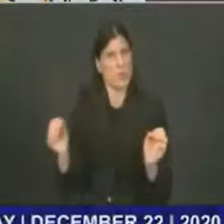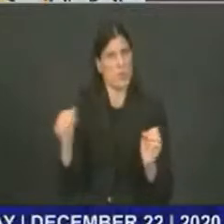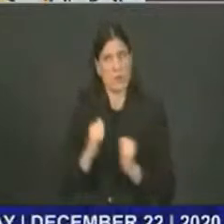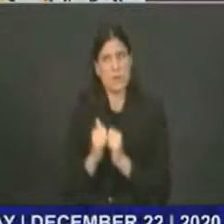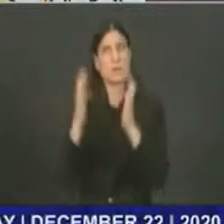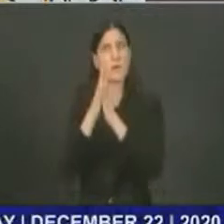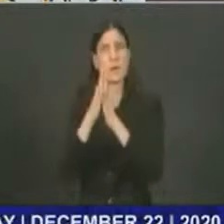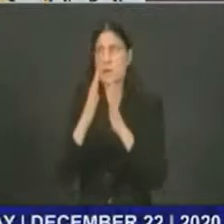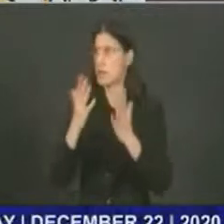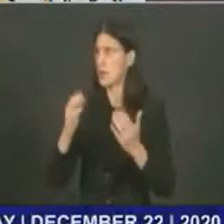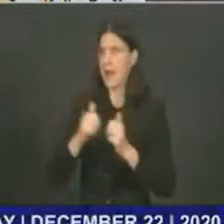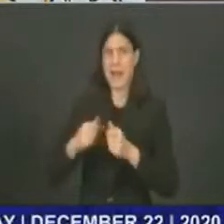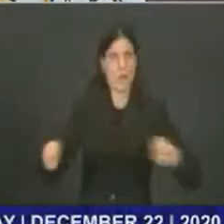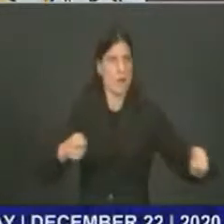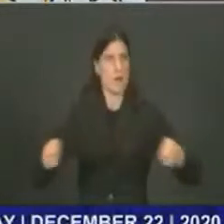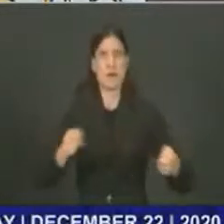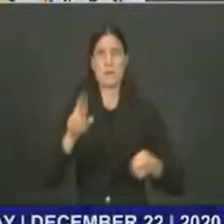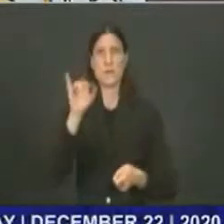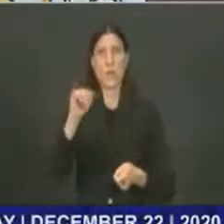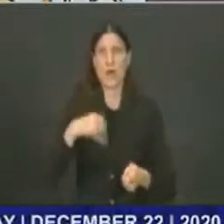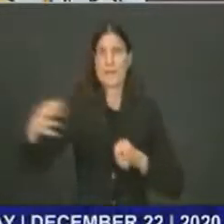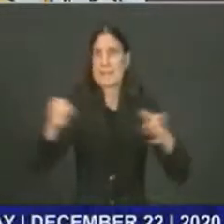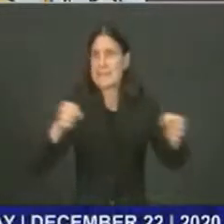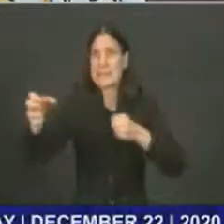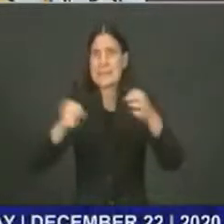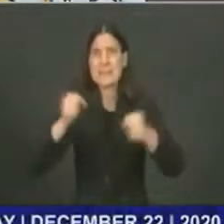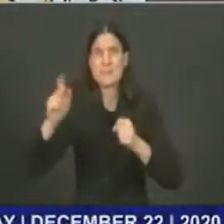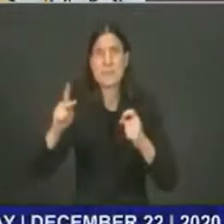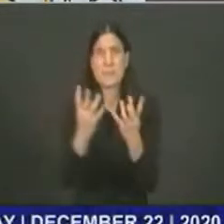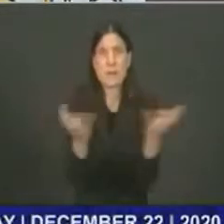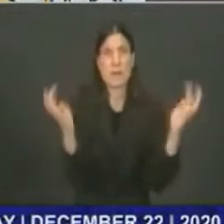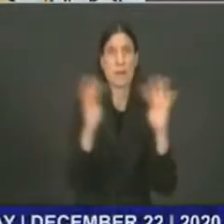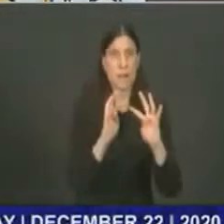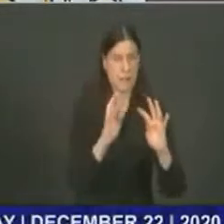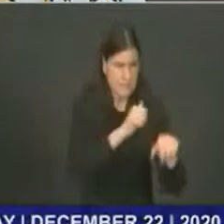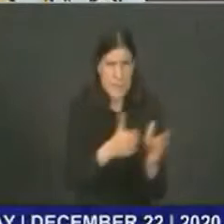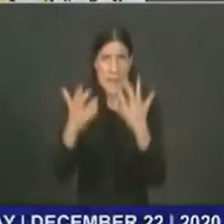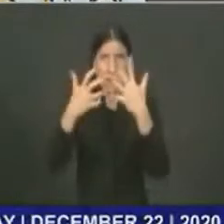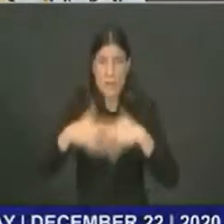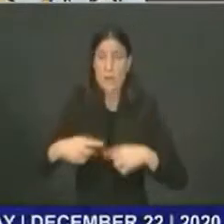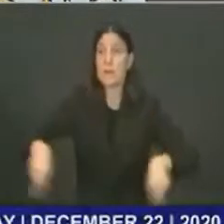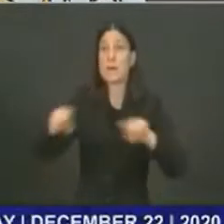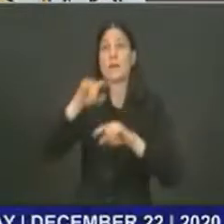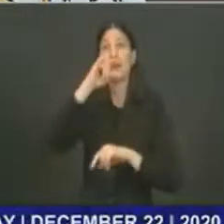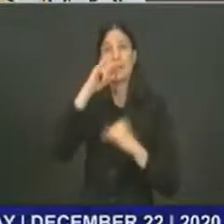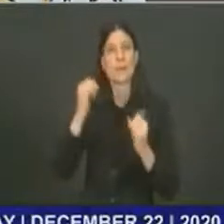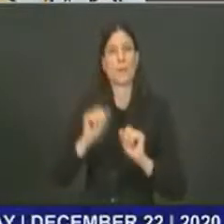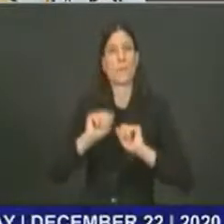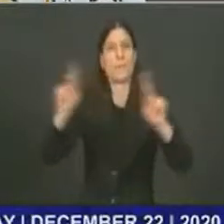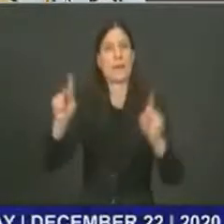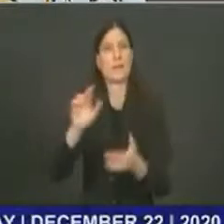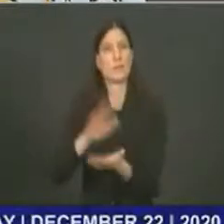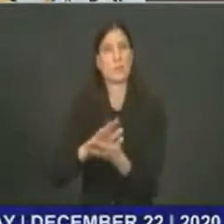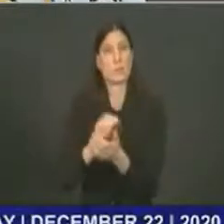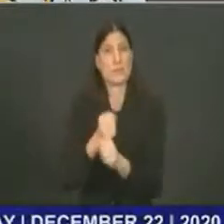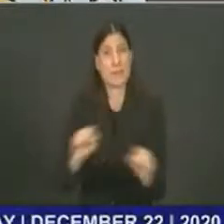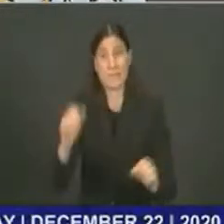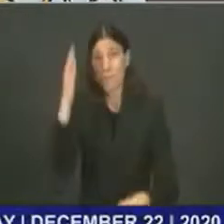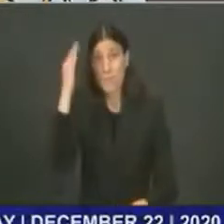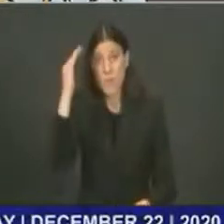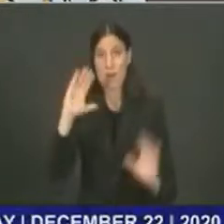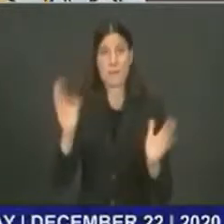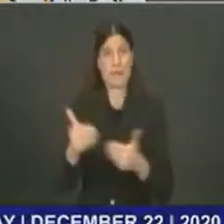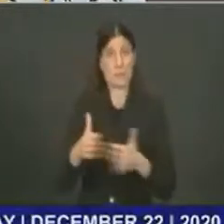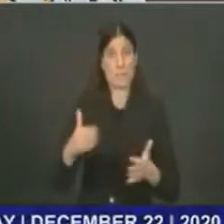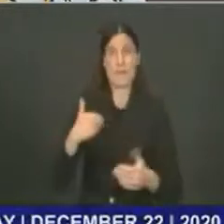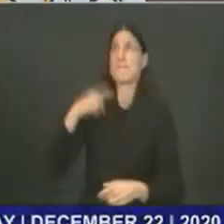them a chance. So I want to thank you. I also have to say a special thank you to the folks at DCYF. I